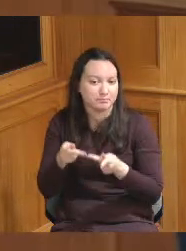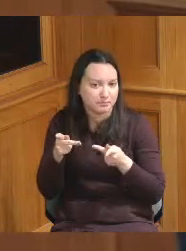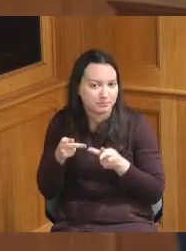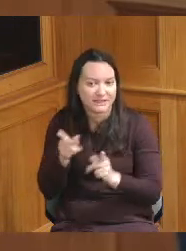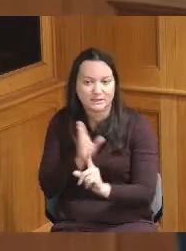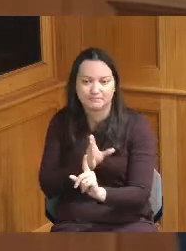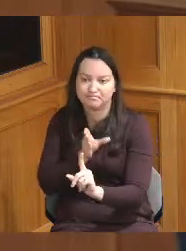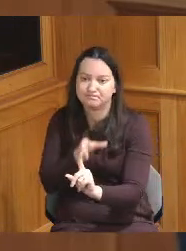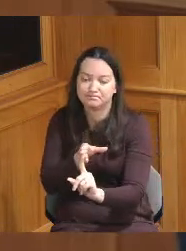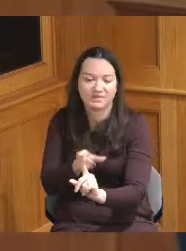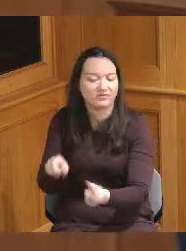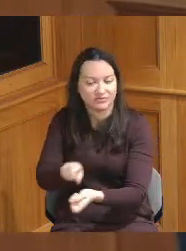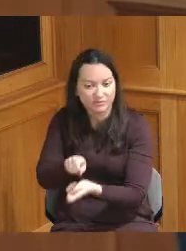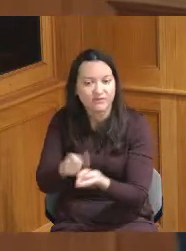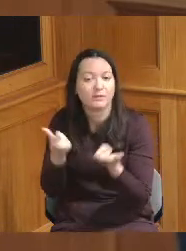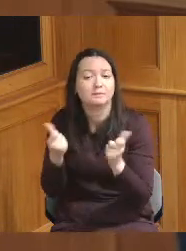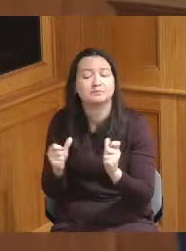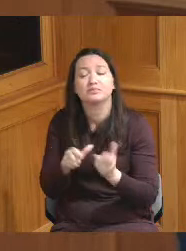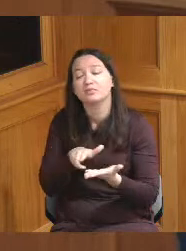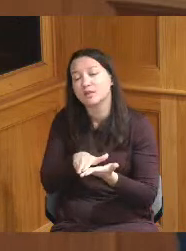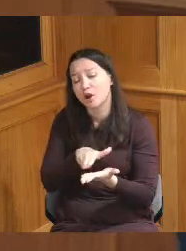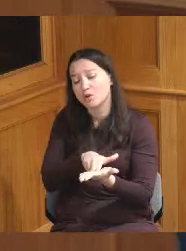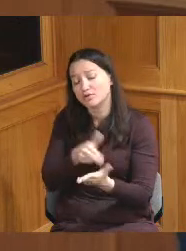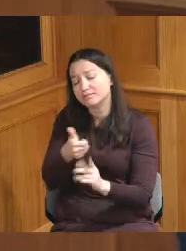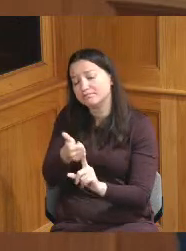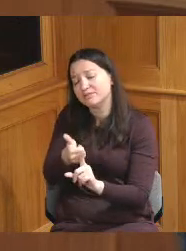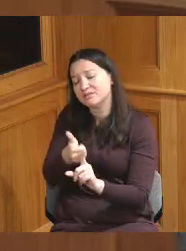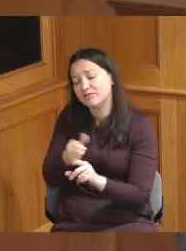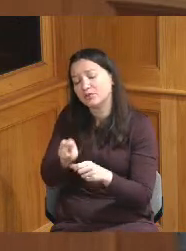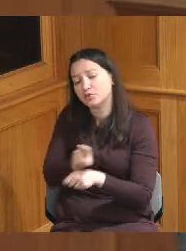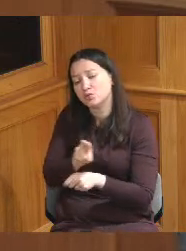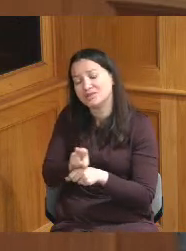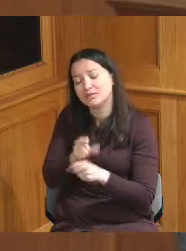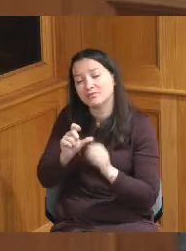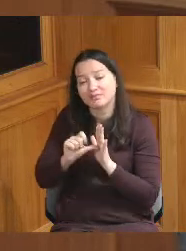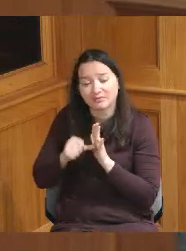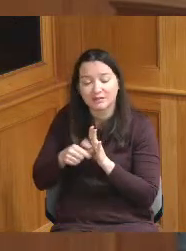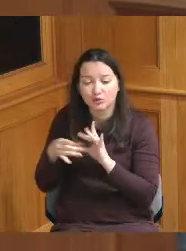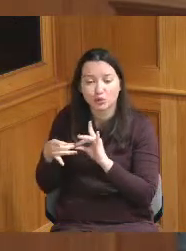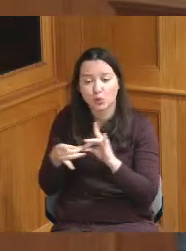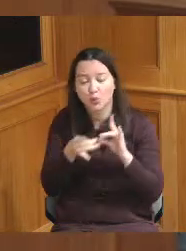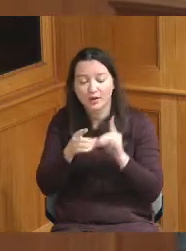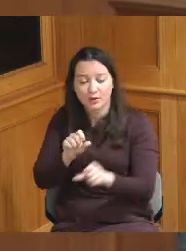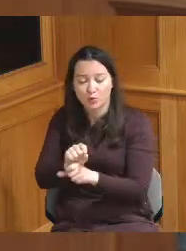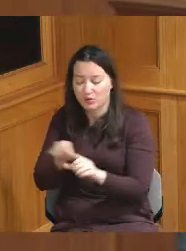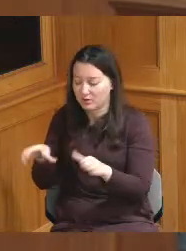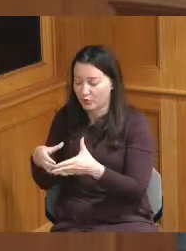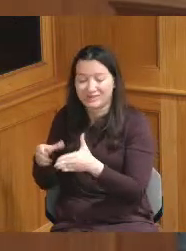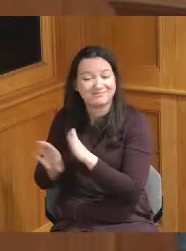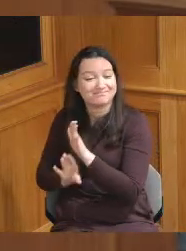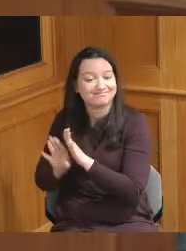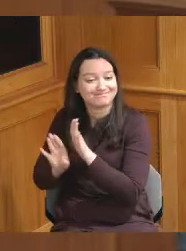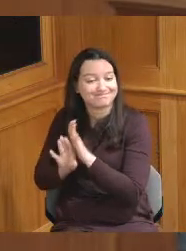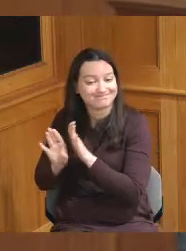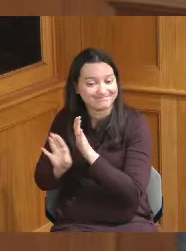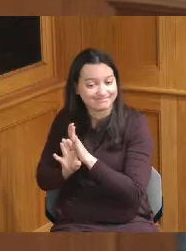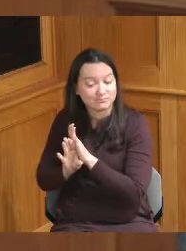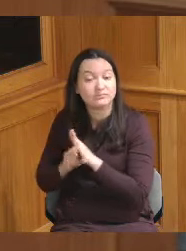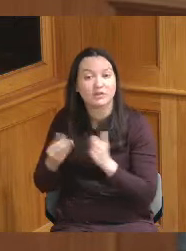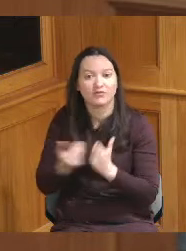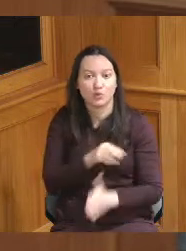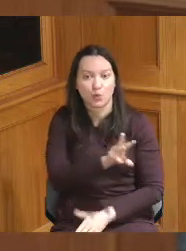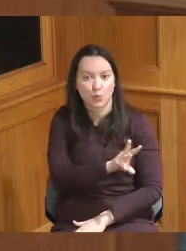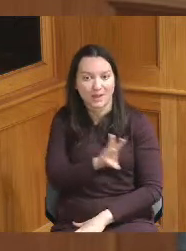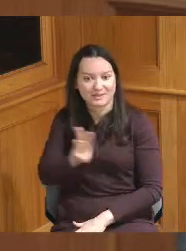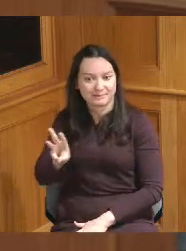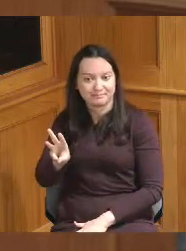these efforts. The contracted funds will be used to enhance coordination of workforce development efforts through a new website